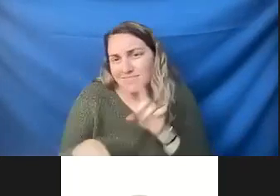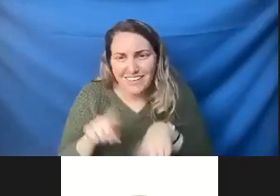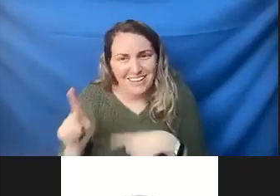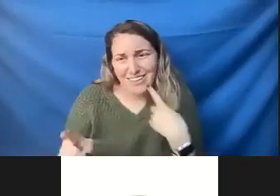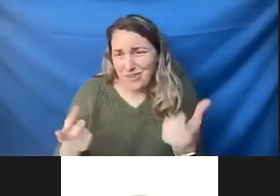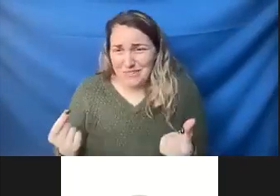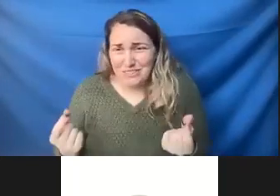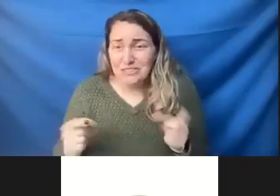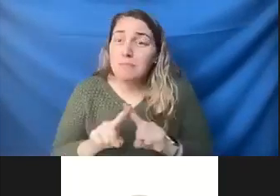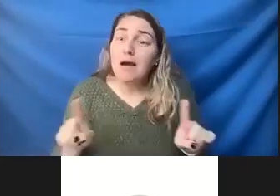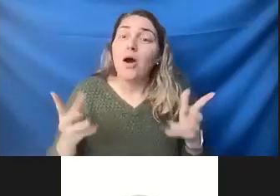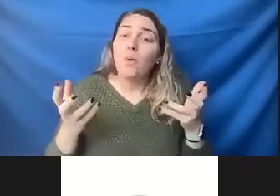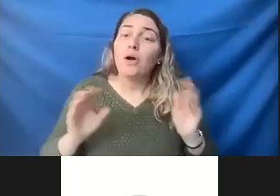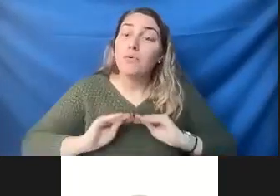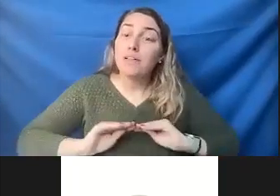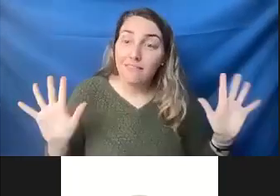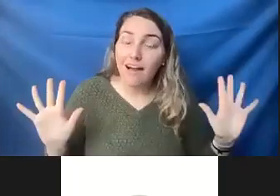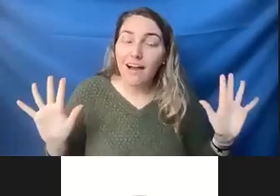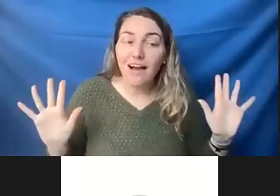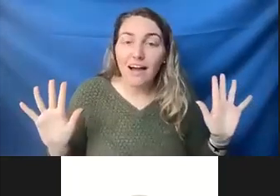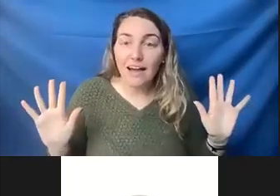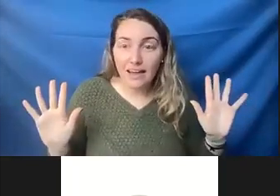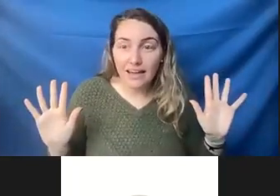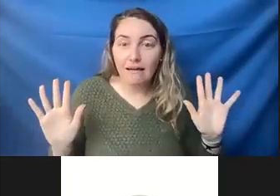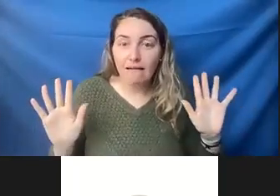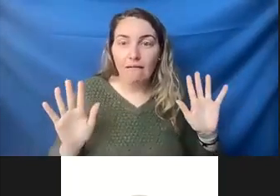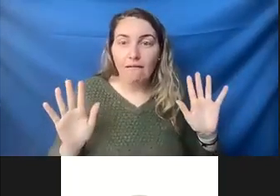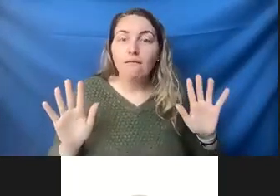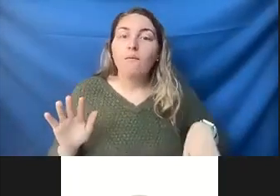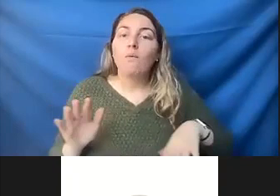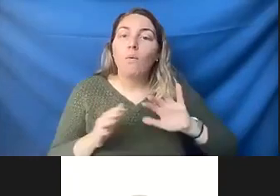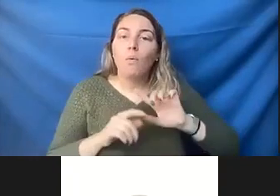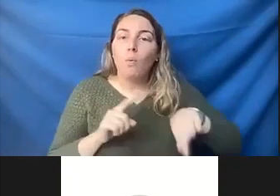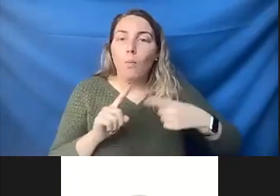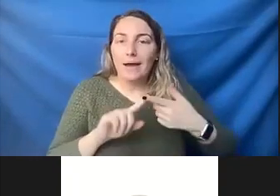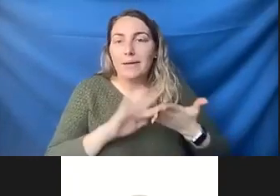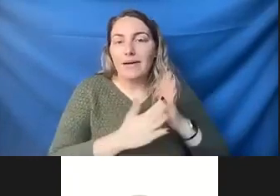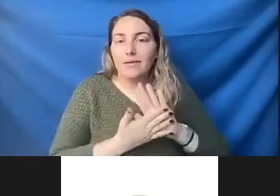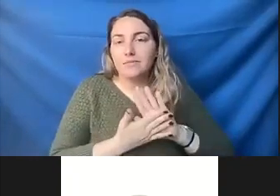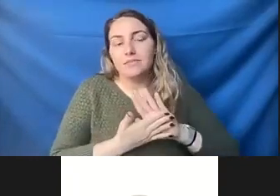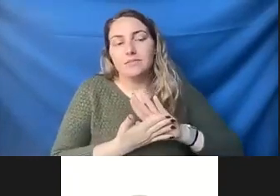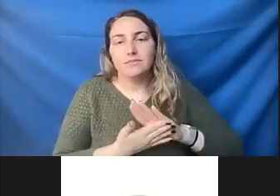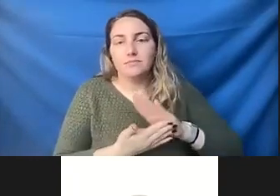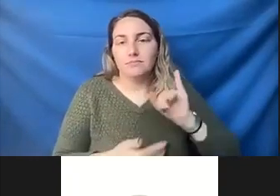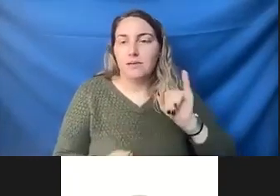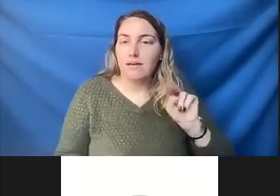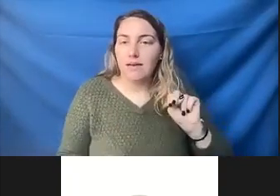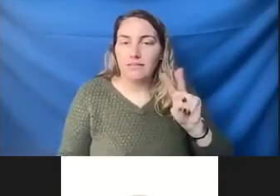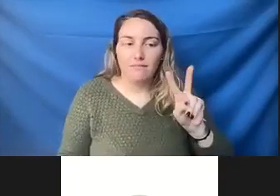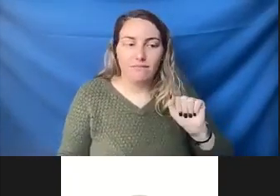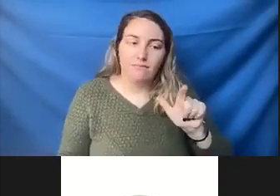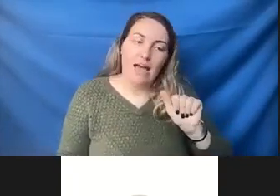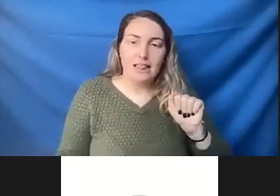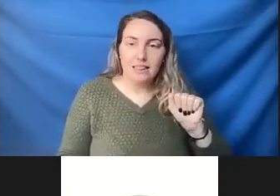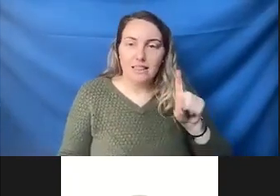we do want to clarify when it would become invalidated. And again, overvoting invalidates, but duplicate ranking does not